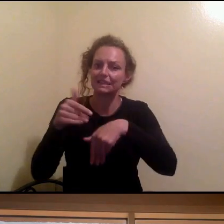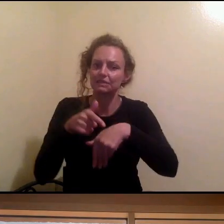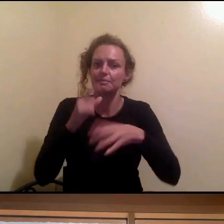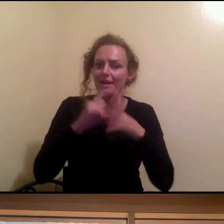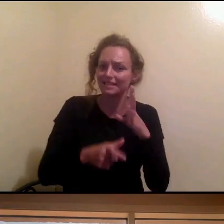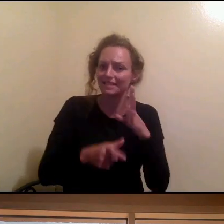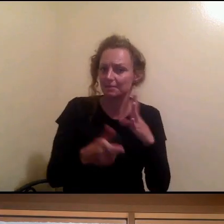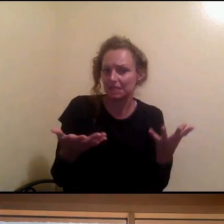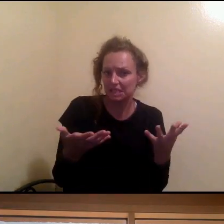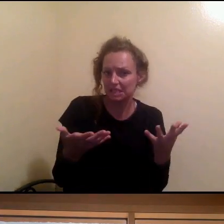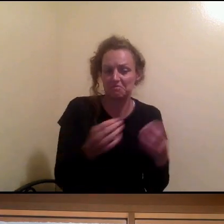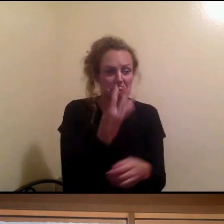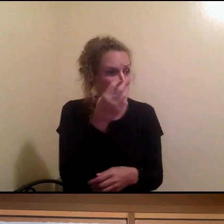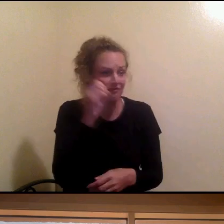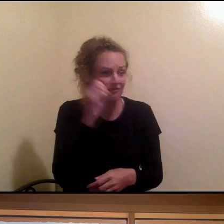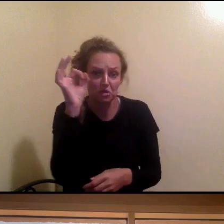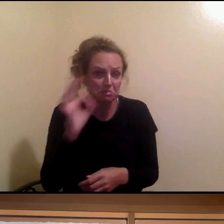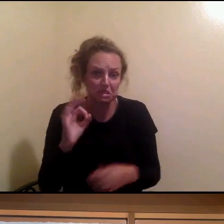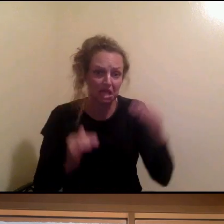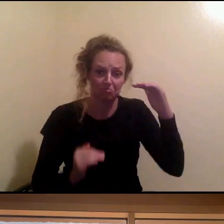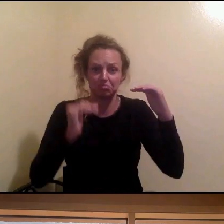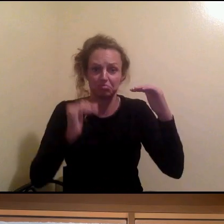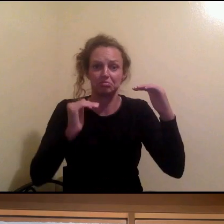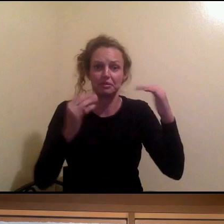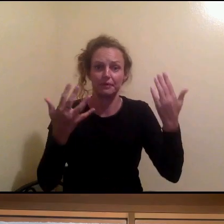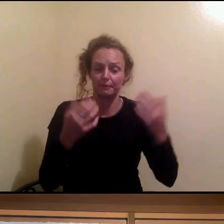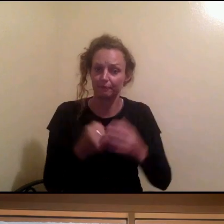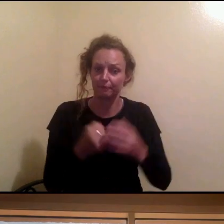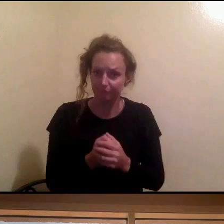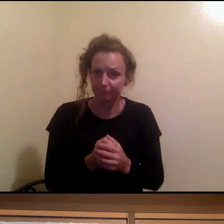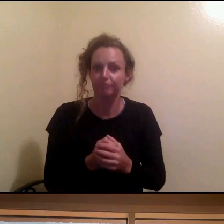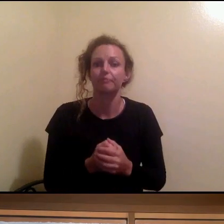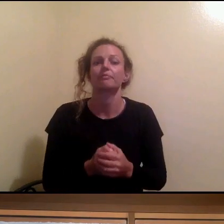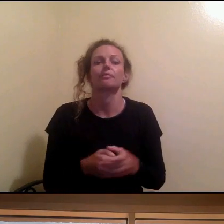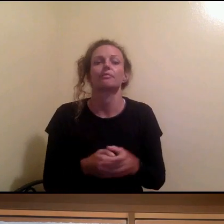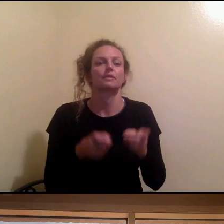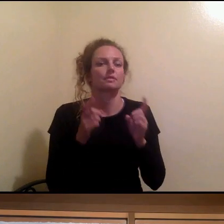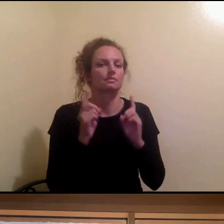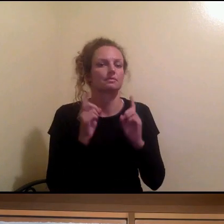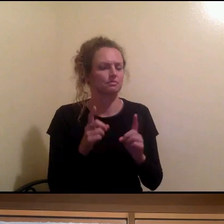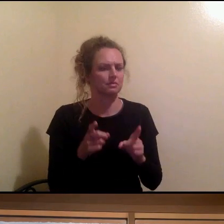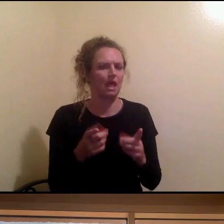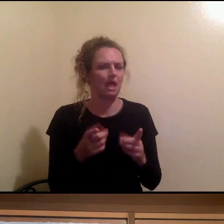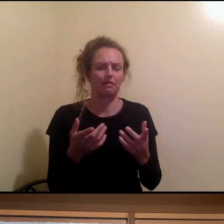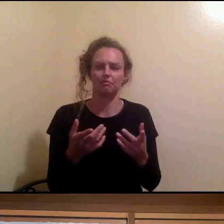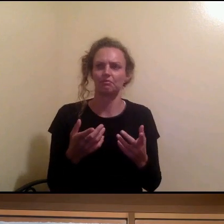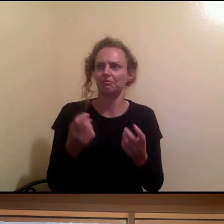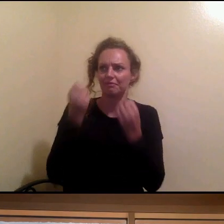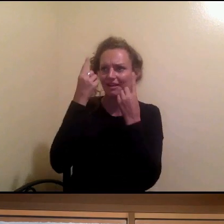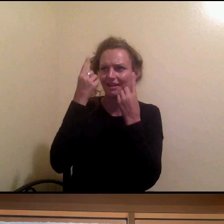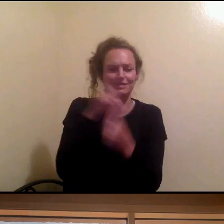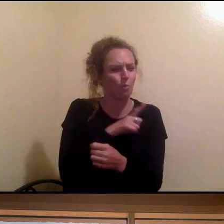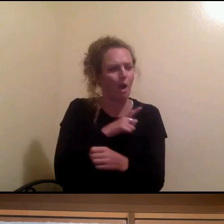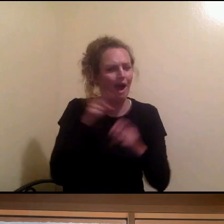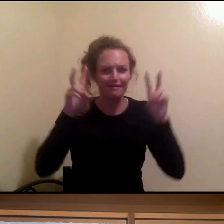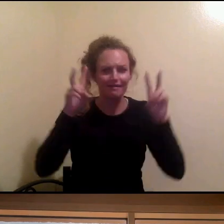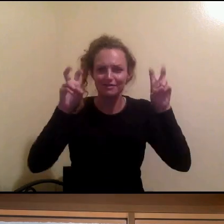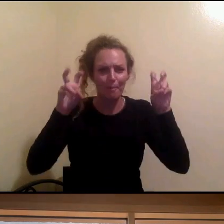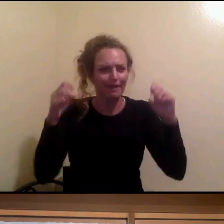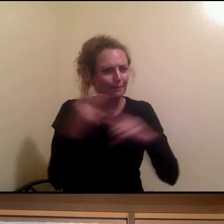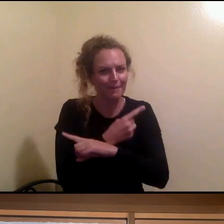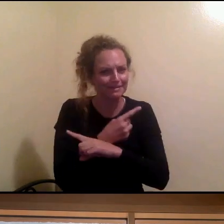looking into, okay, what's going on here? Why has this been missed? Is this, not only an